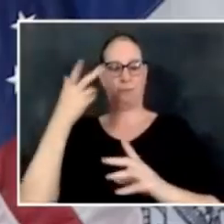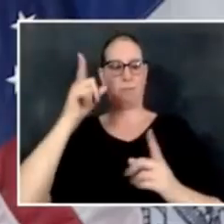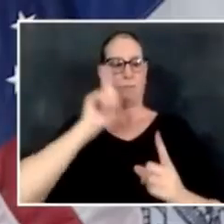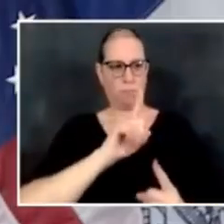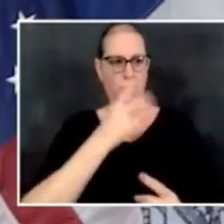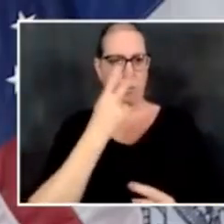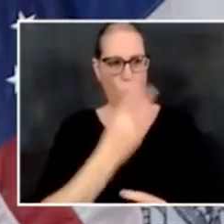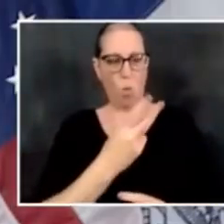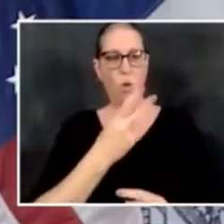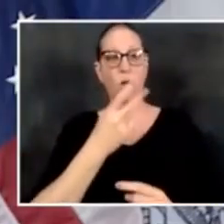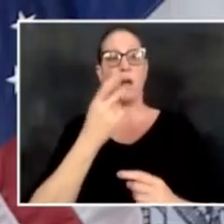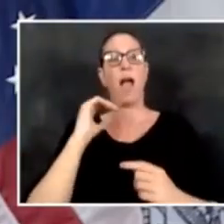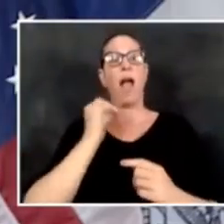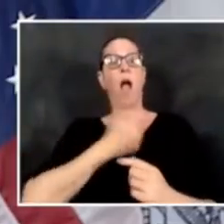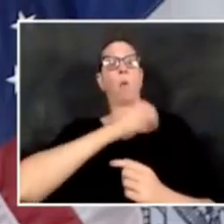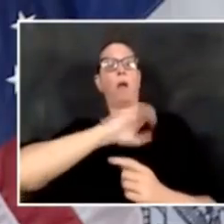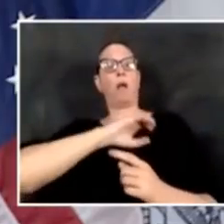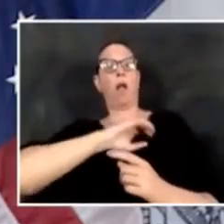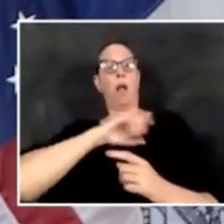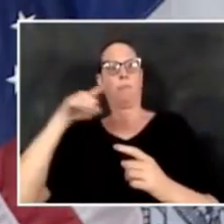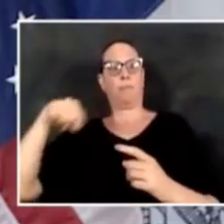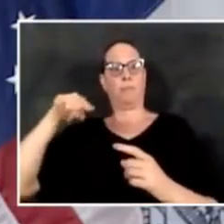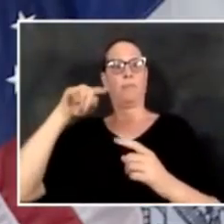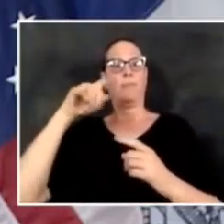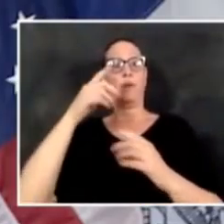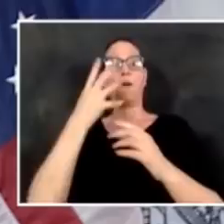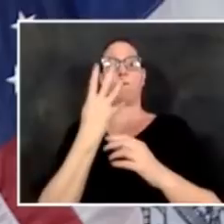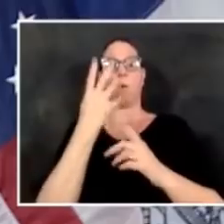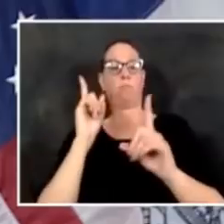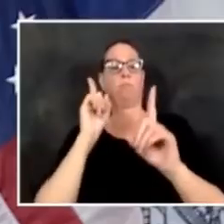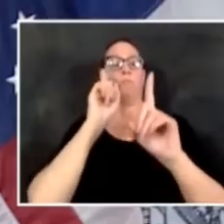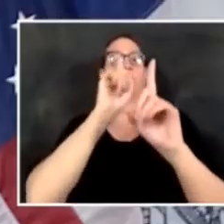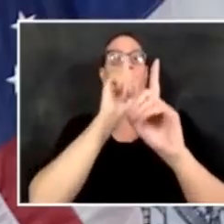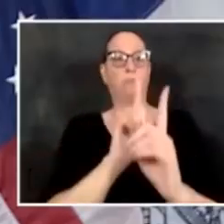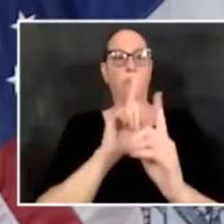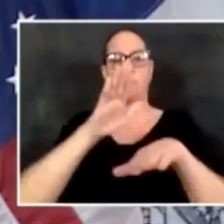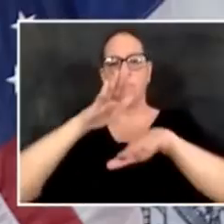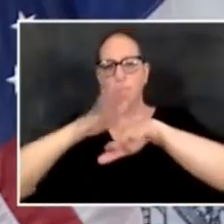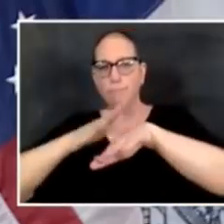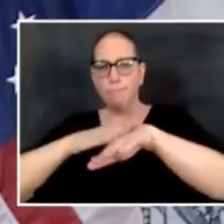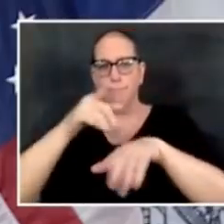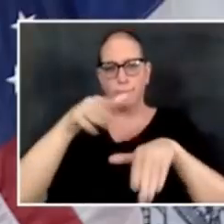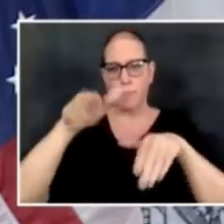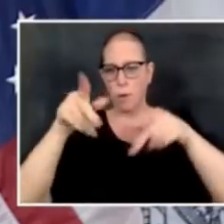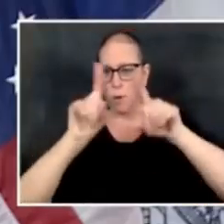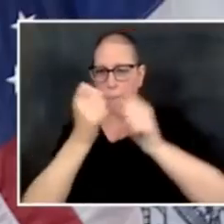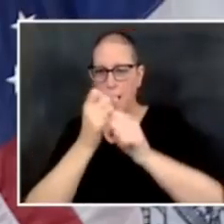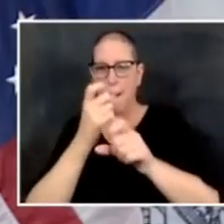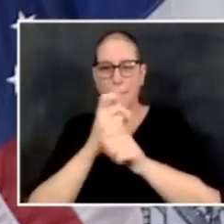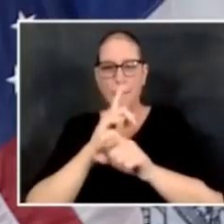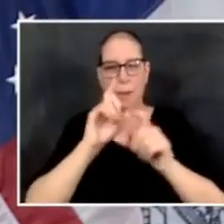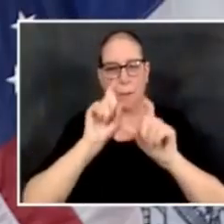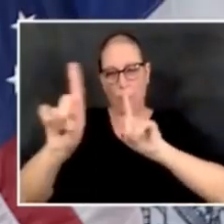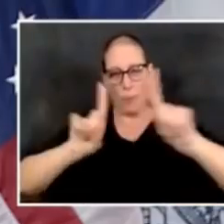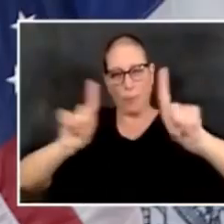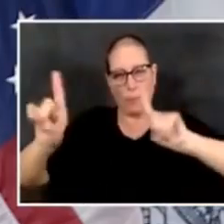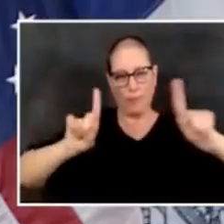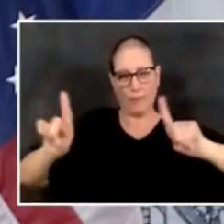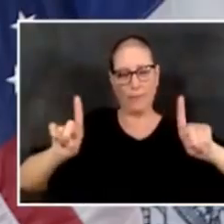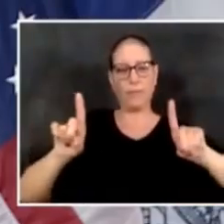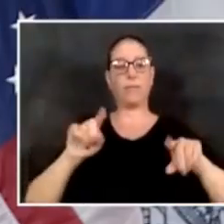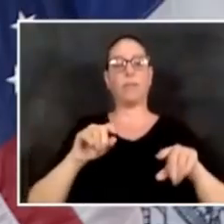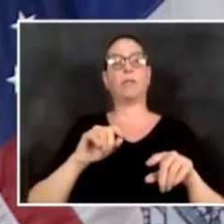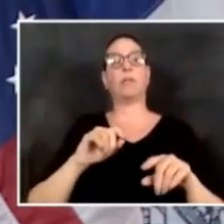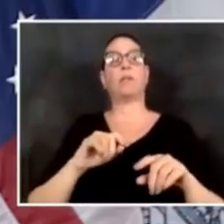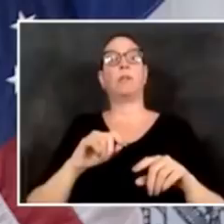clothes be participating in these activities, there is no hard and fast rule, but really what